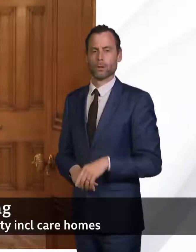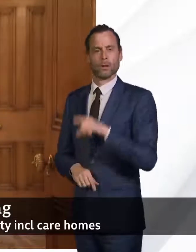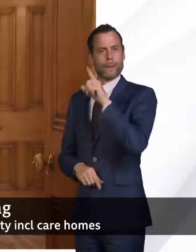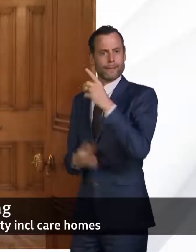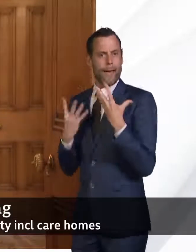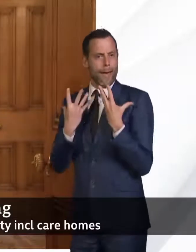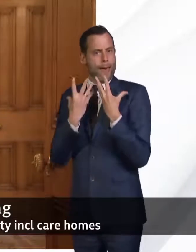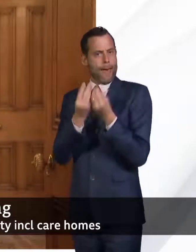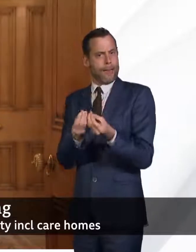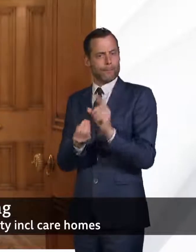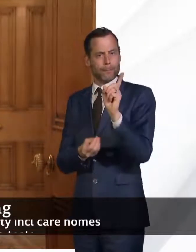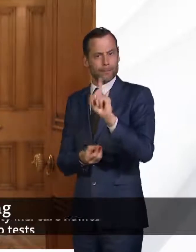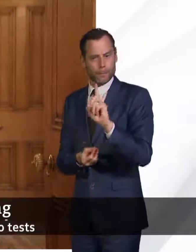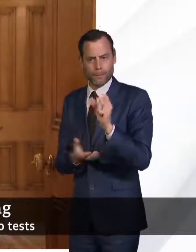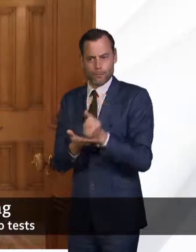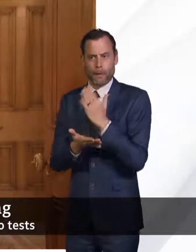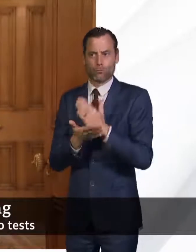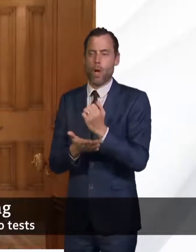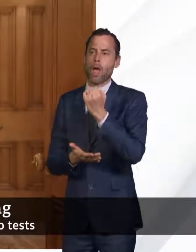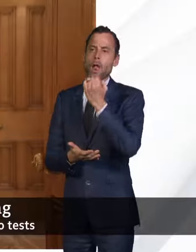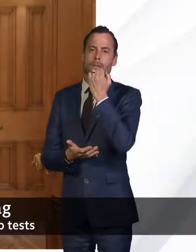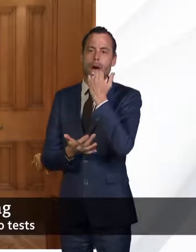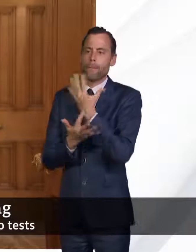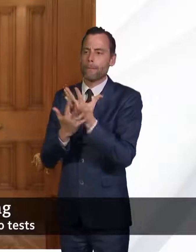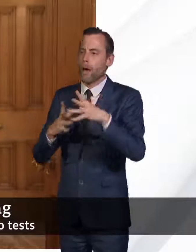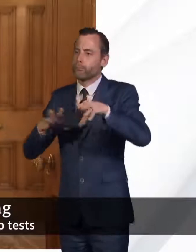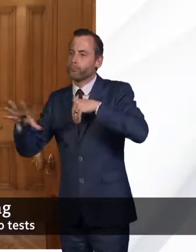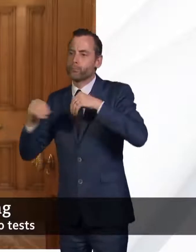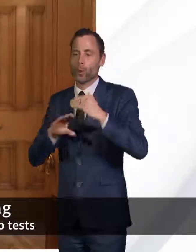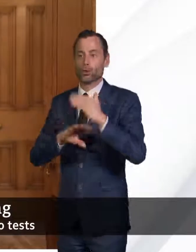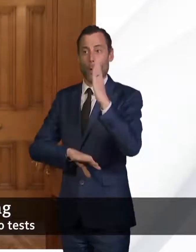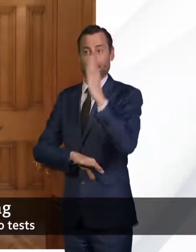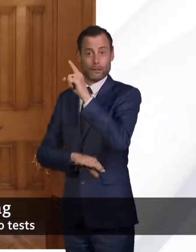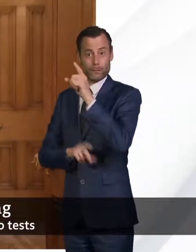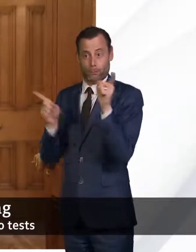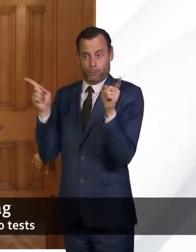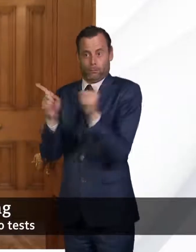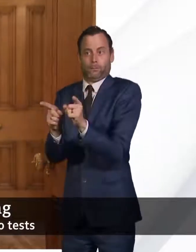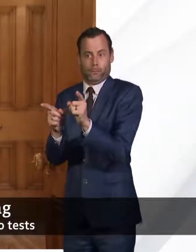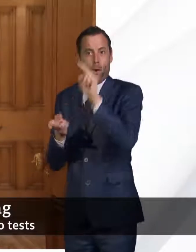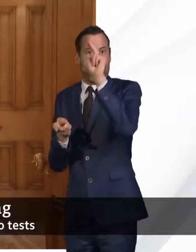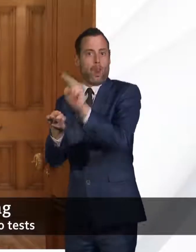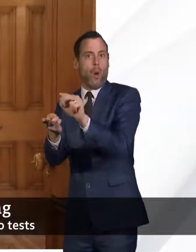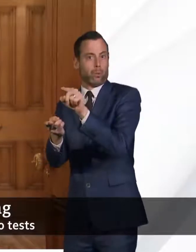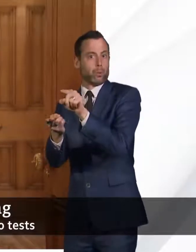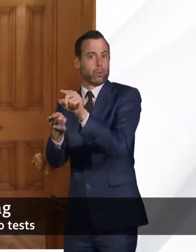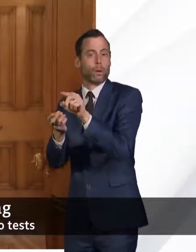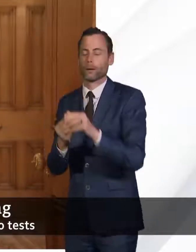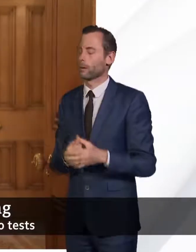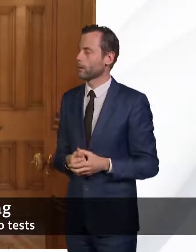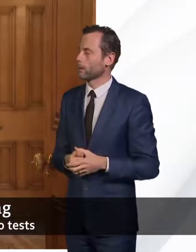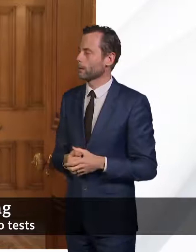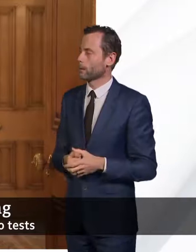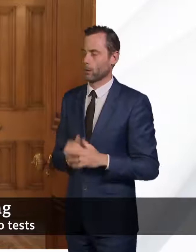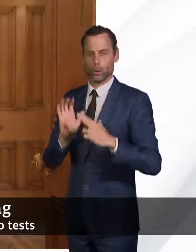the number of cases in the North East has been relatively low. And, knowing